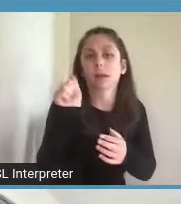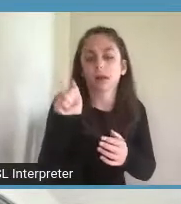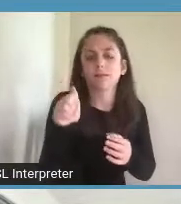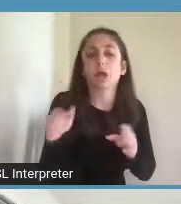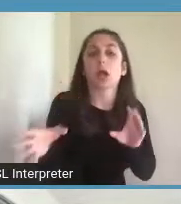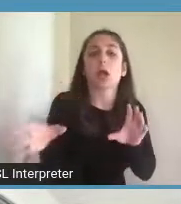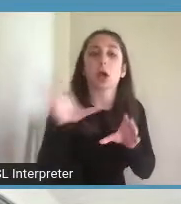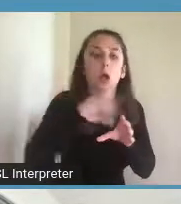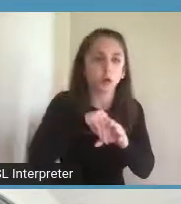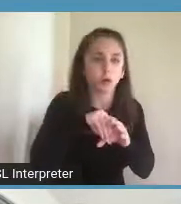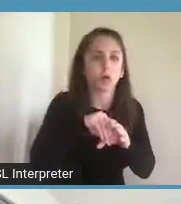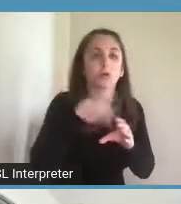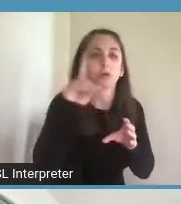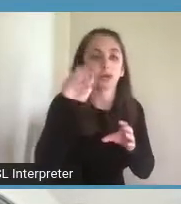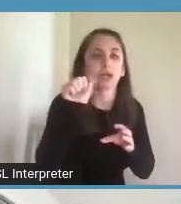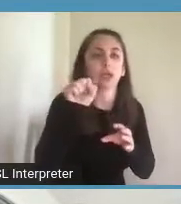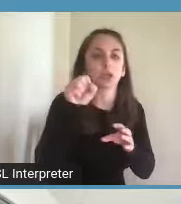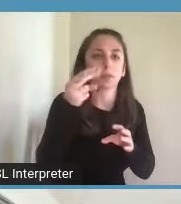understand